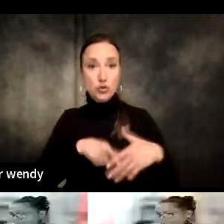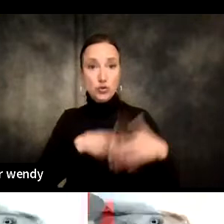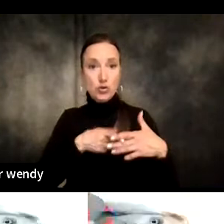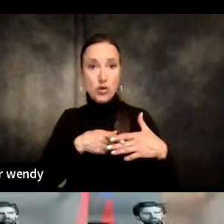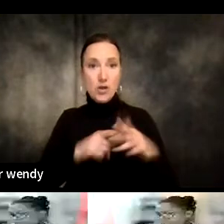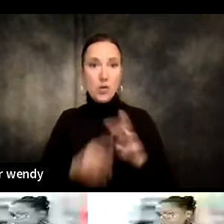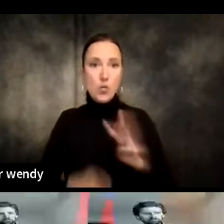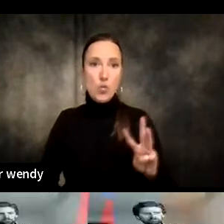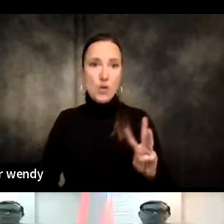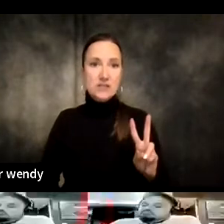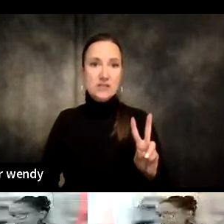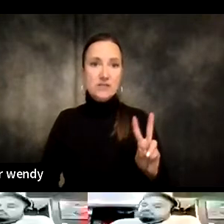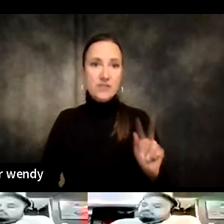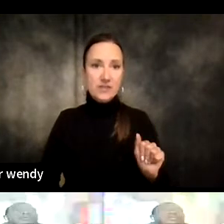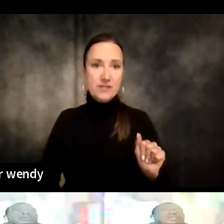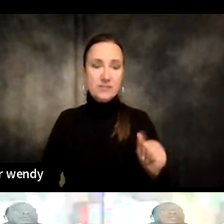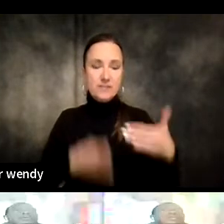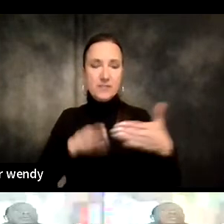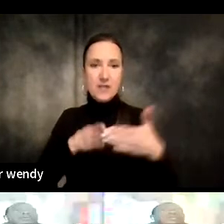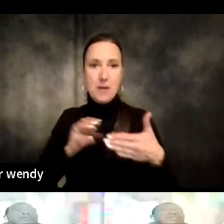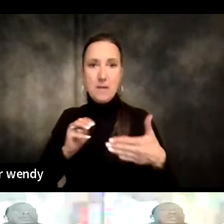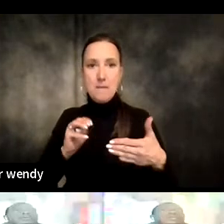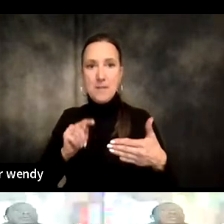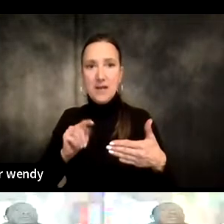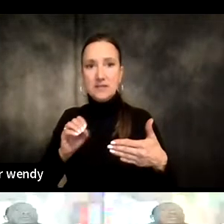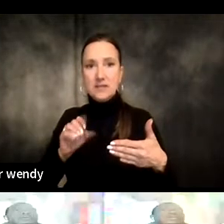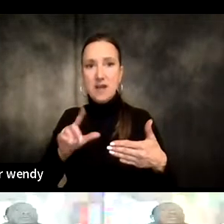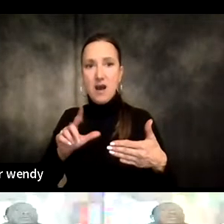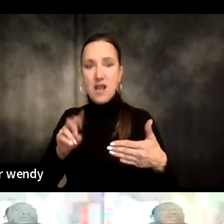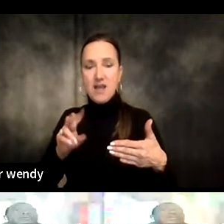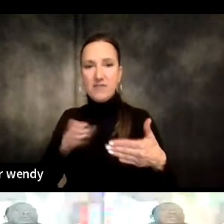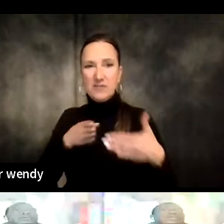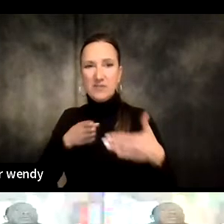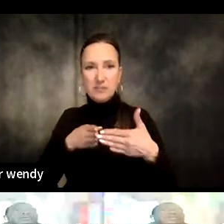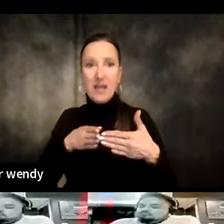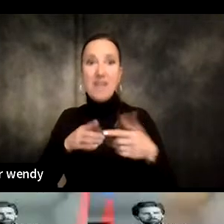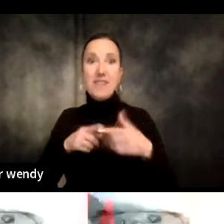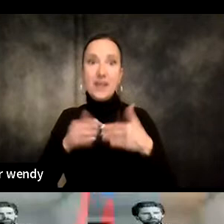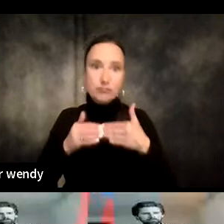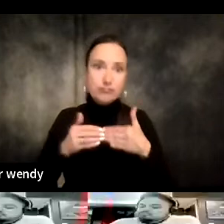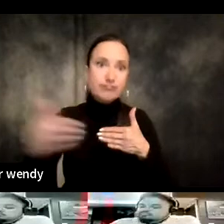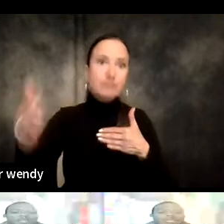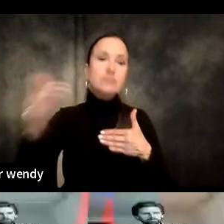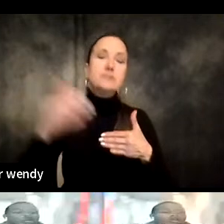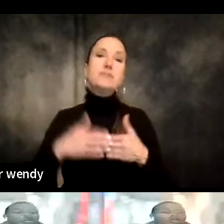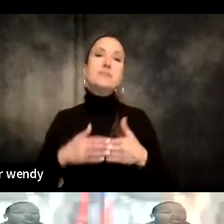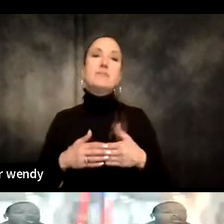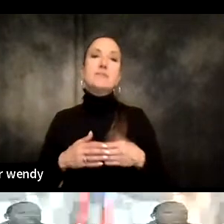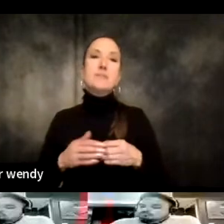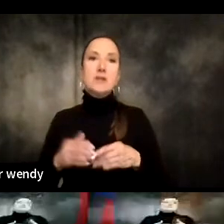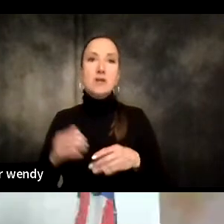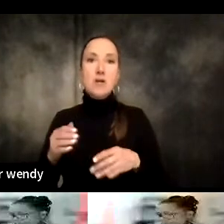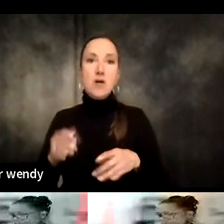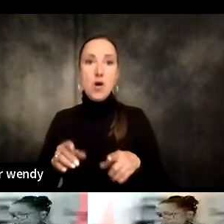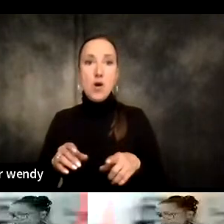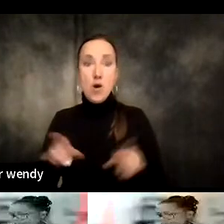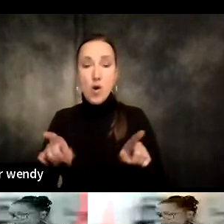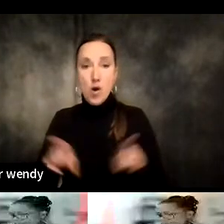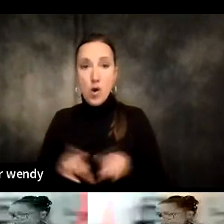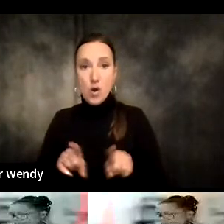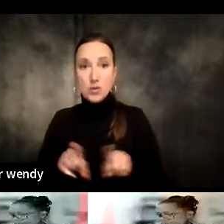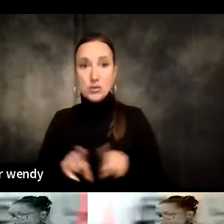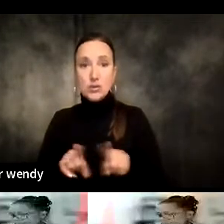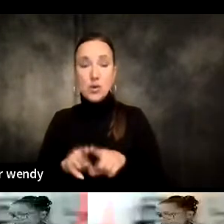West Virginia and Mount Olivet, and then go from there. We're going to try to also knock doors as well